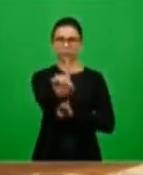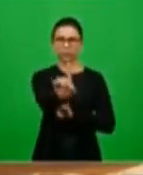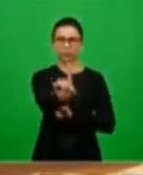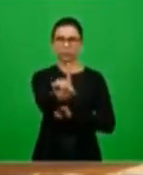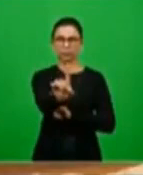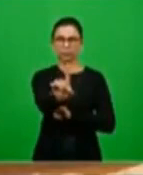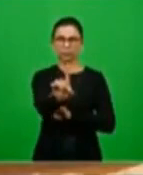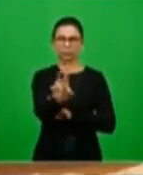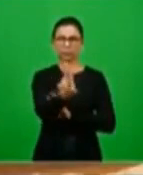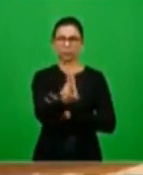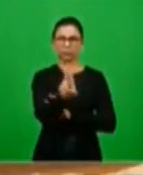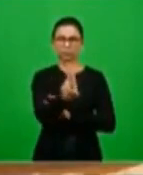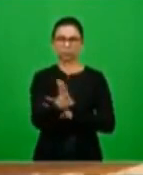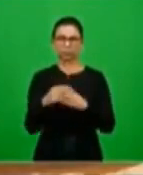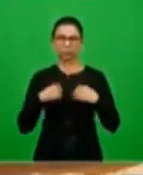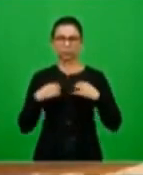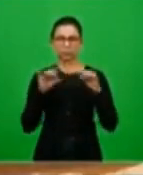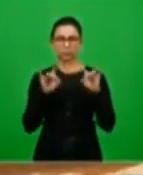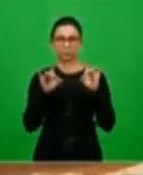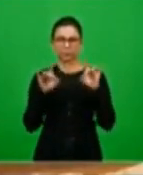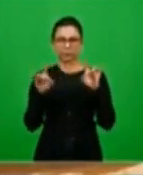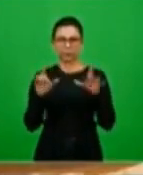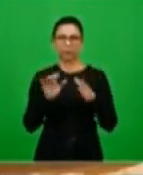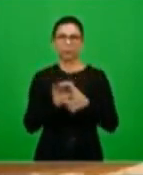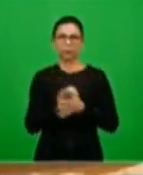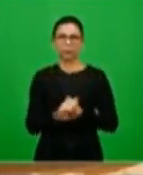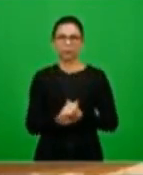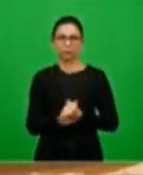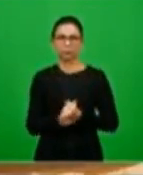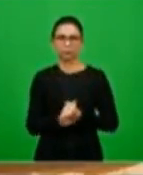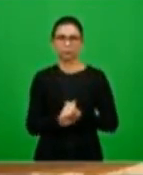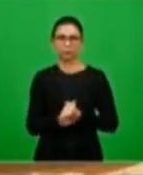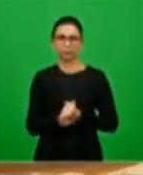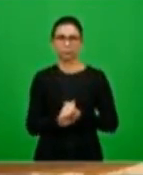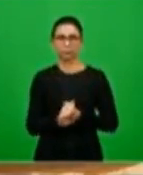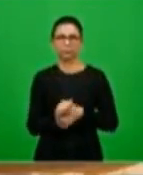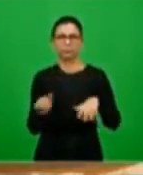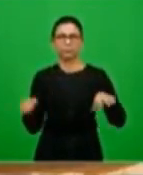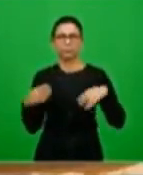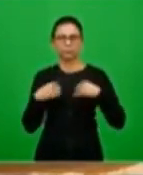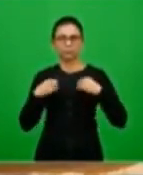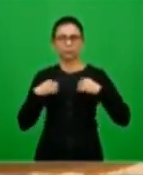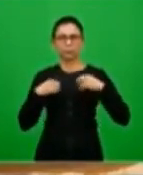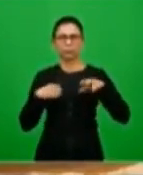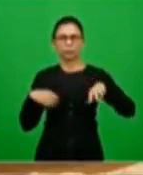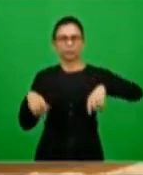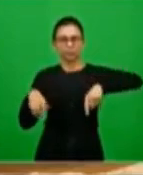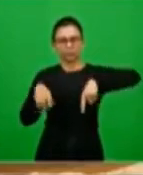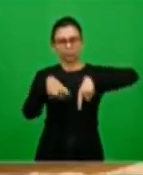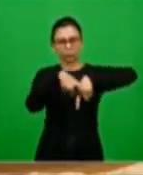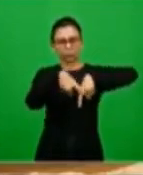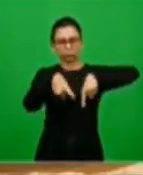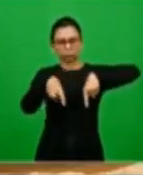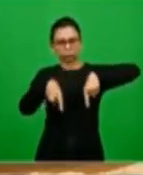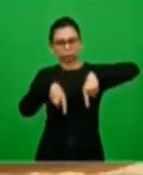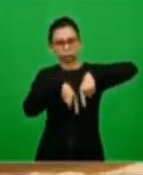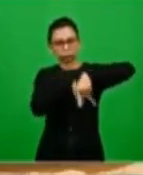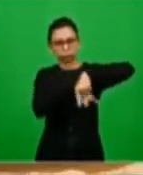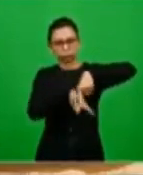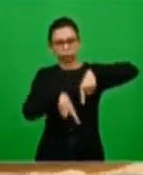on the Holy of Holies, who would wear different garments. And the rim of his garment, there was a